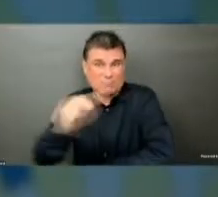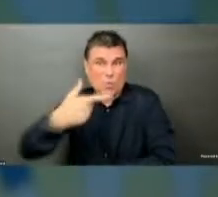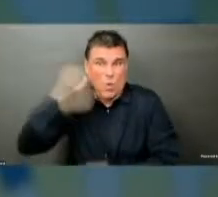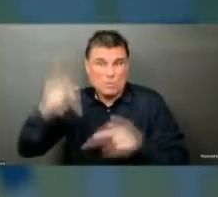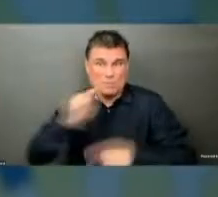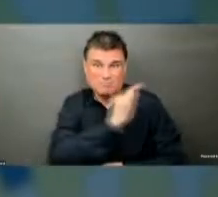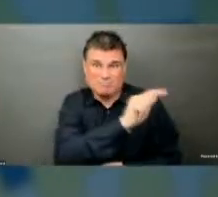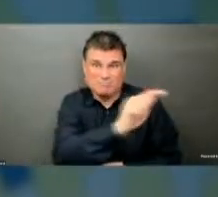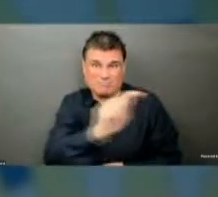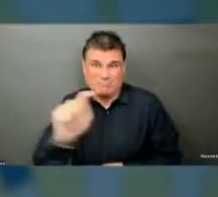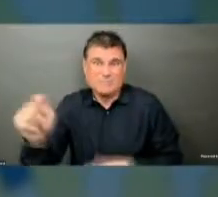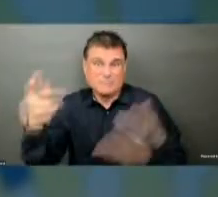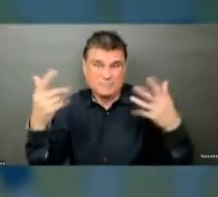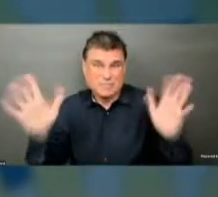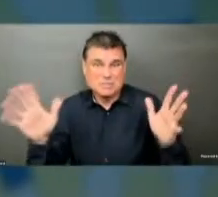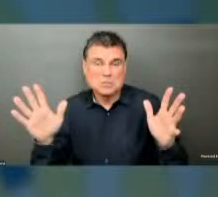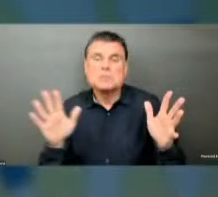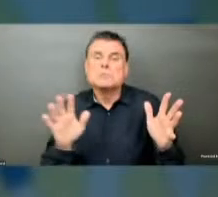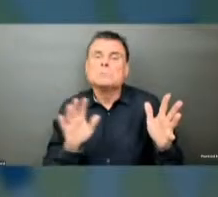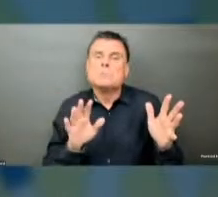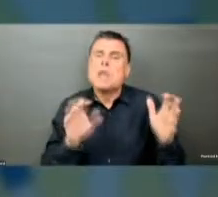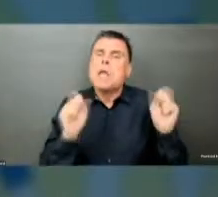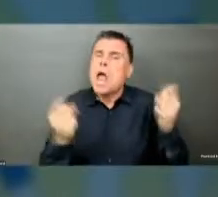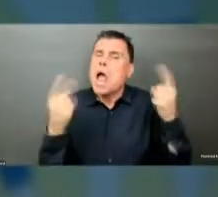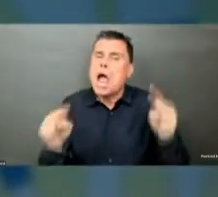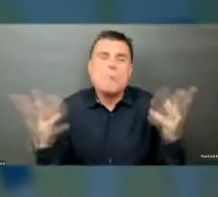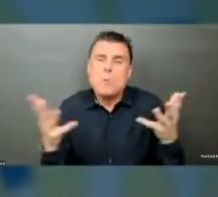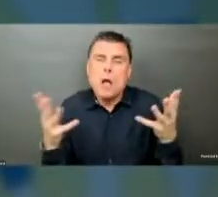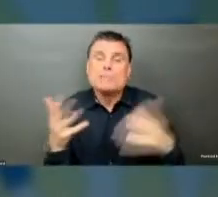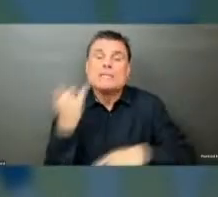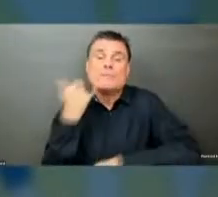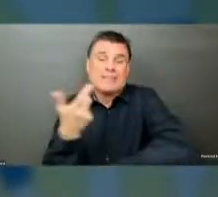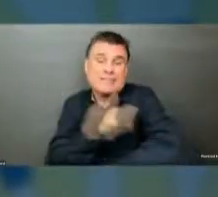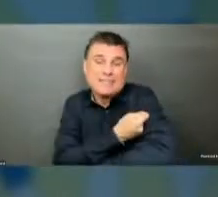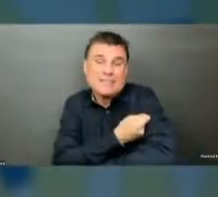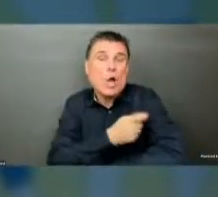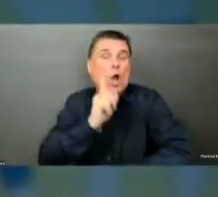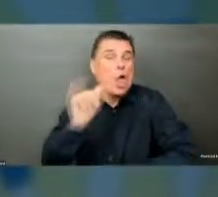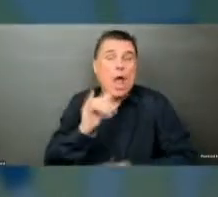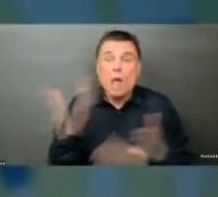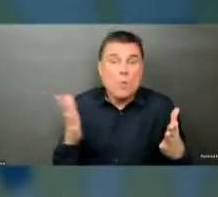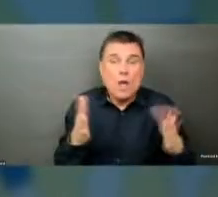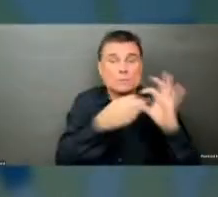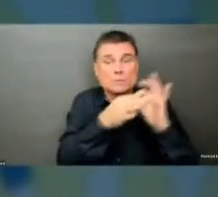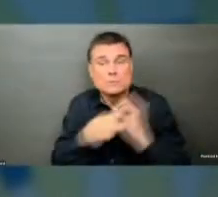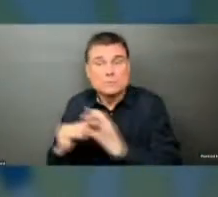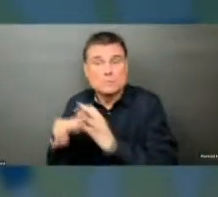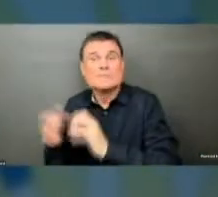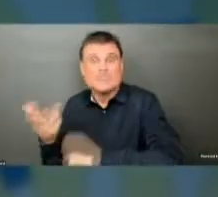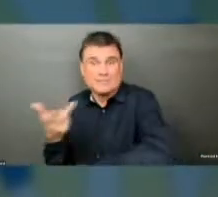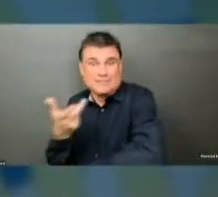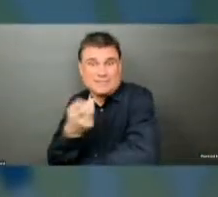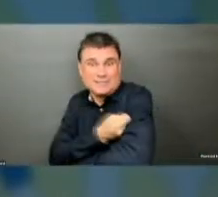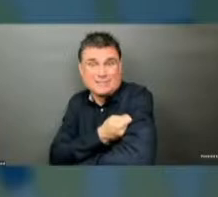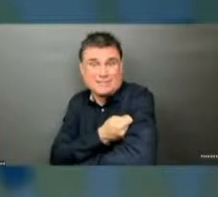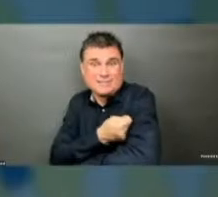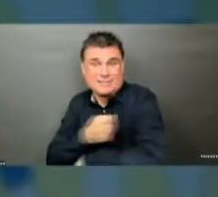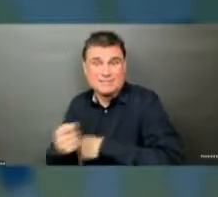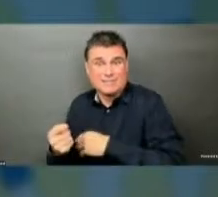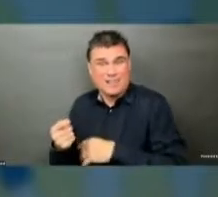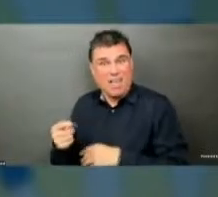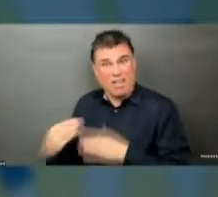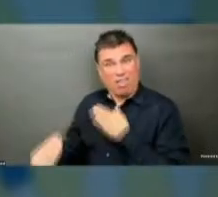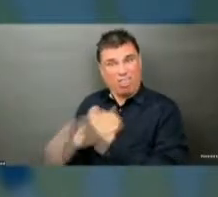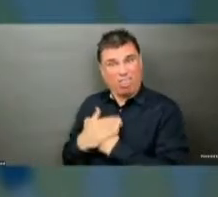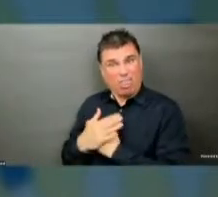temporarily associated with the vaccine but are not caused by the vaccine. And we're very careful. We have what's called a causality